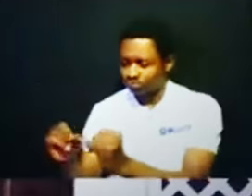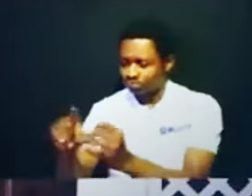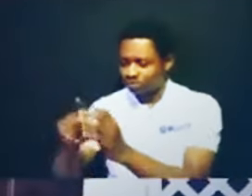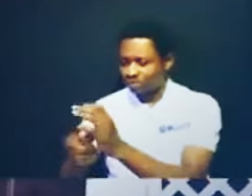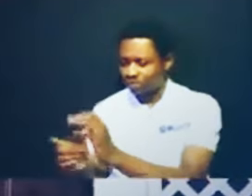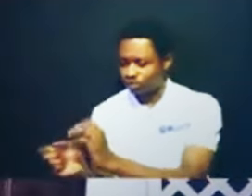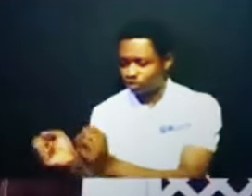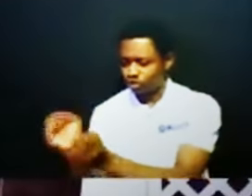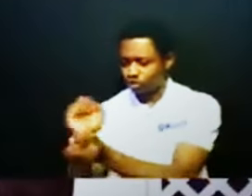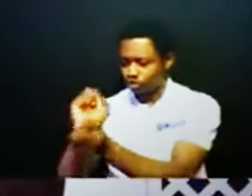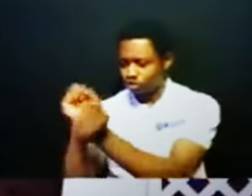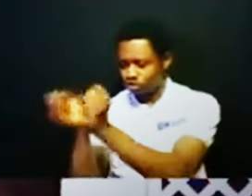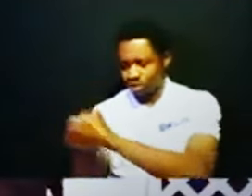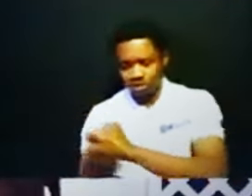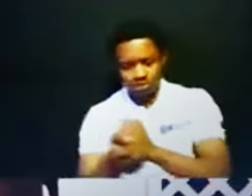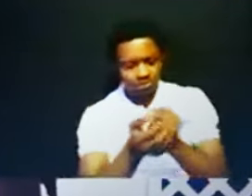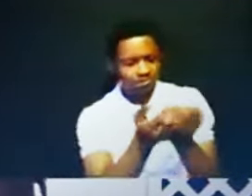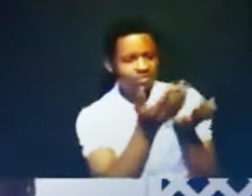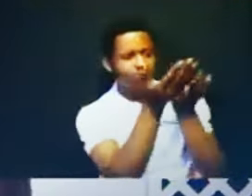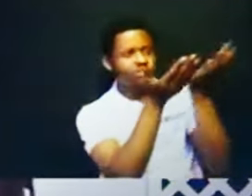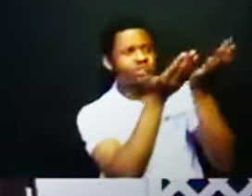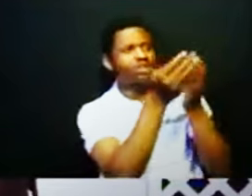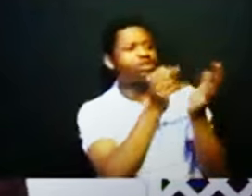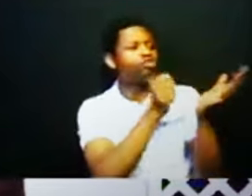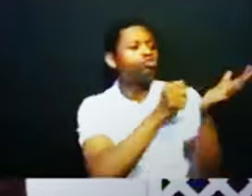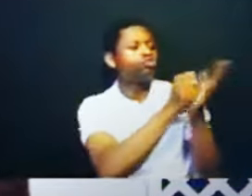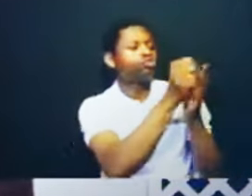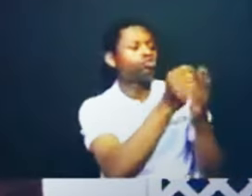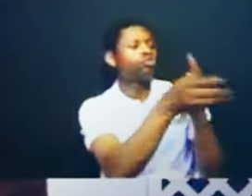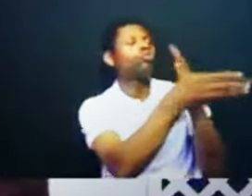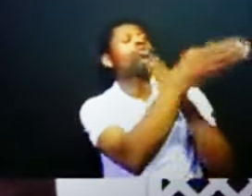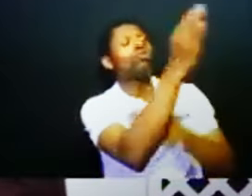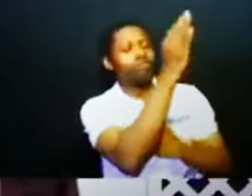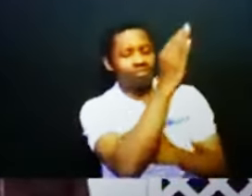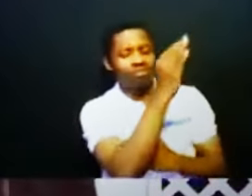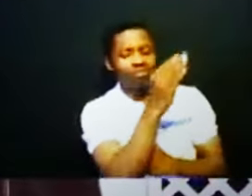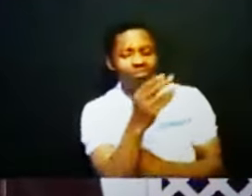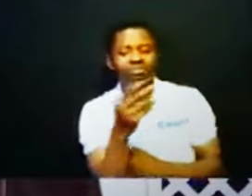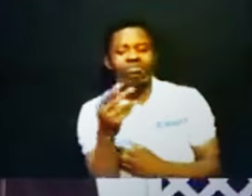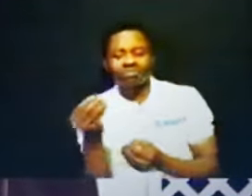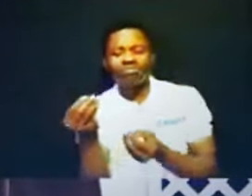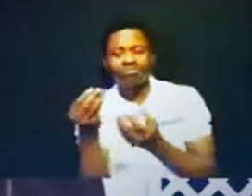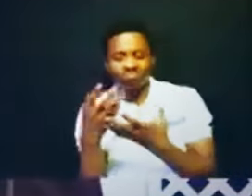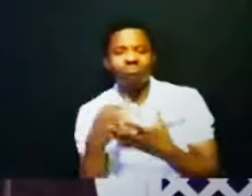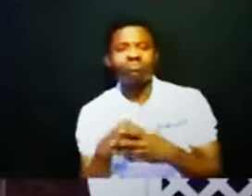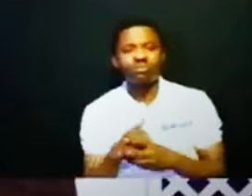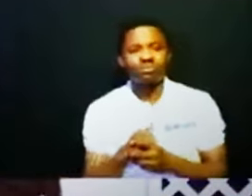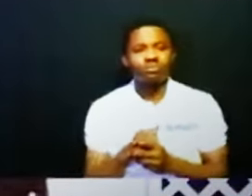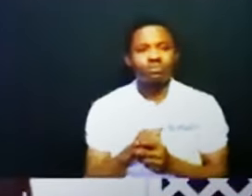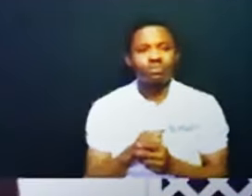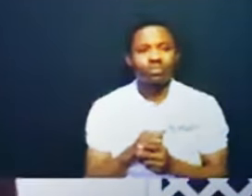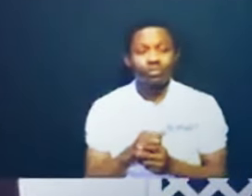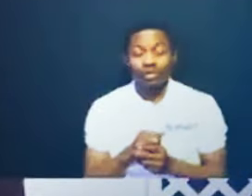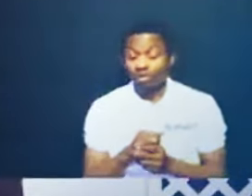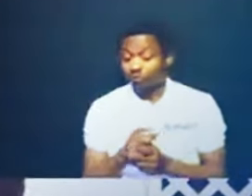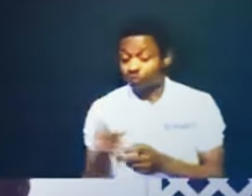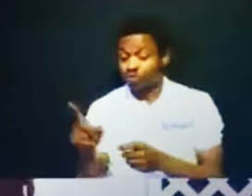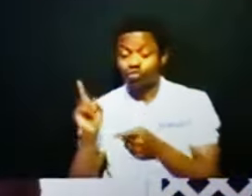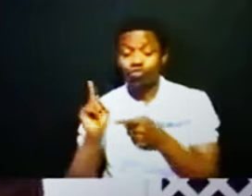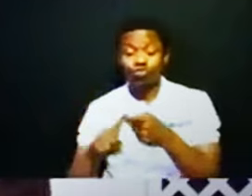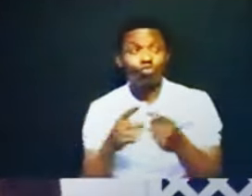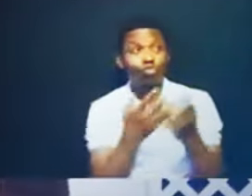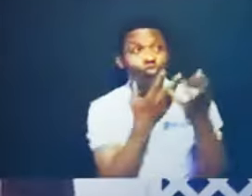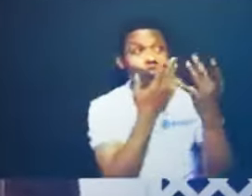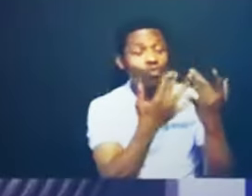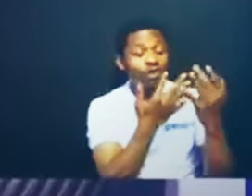Efri Ahuni Ho Abba Onyanko Ponchense Mubesum Onyanko Pontias for no quaffle. And to wait for his Son